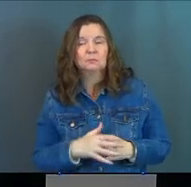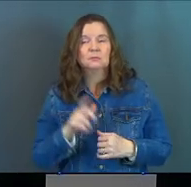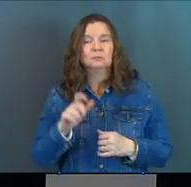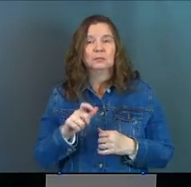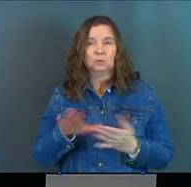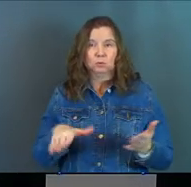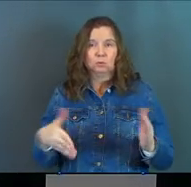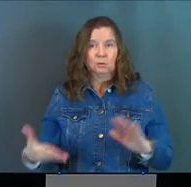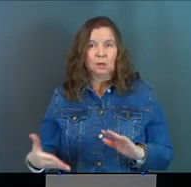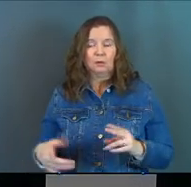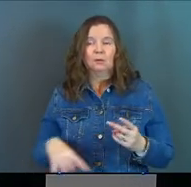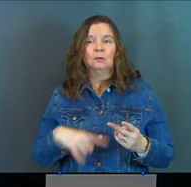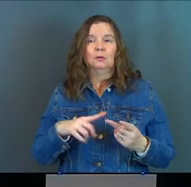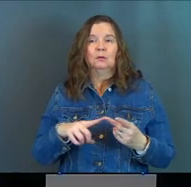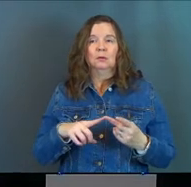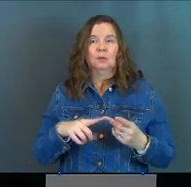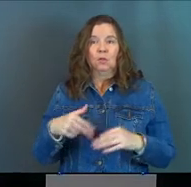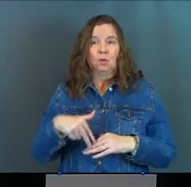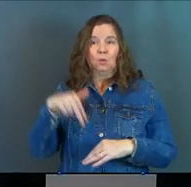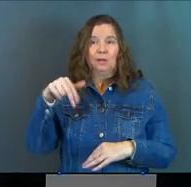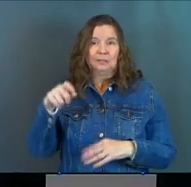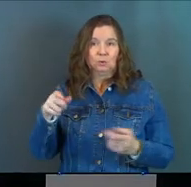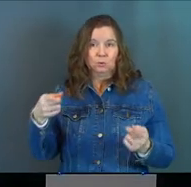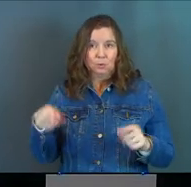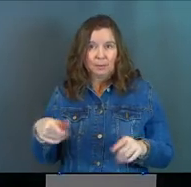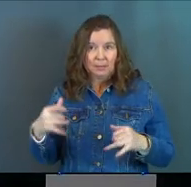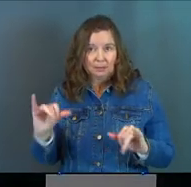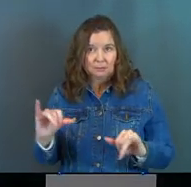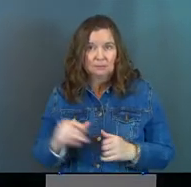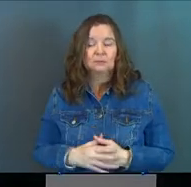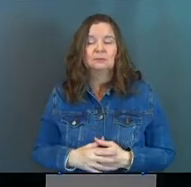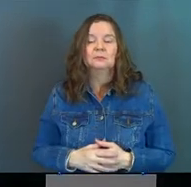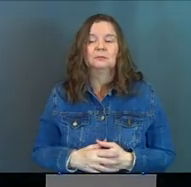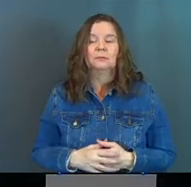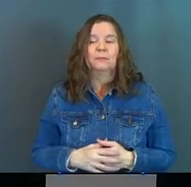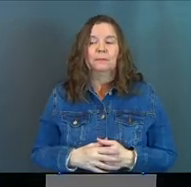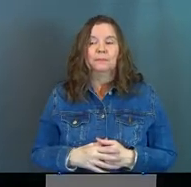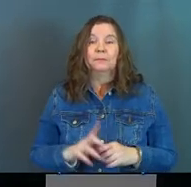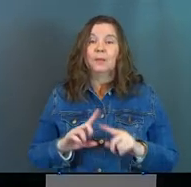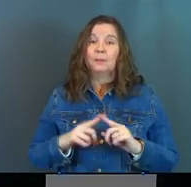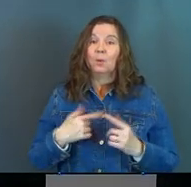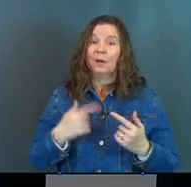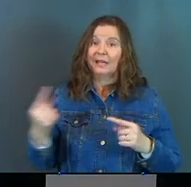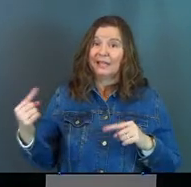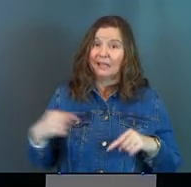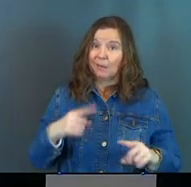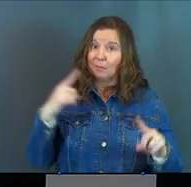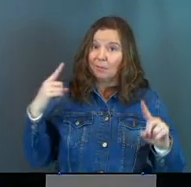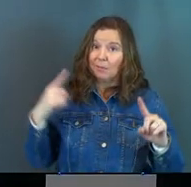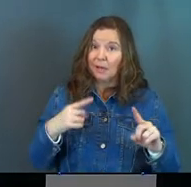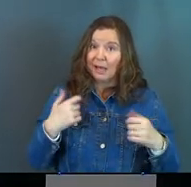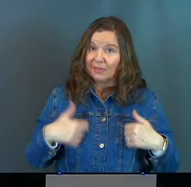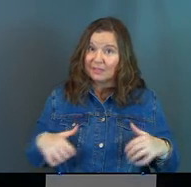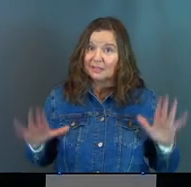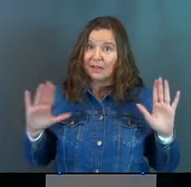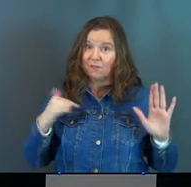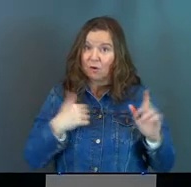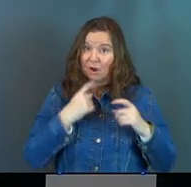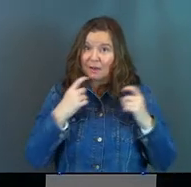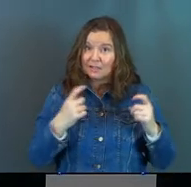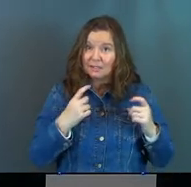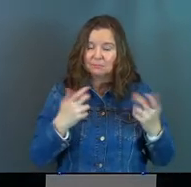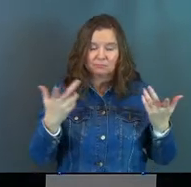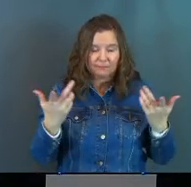He needs to die. The resurrection needs to happen. But what he came to do is the sacrifice for our